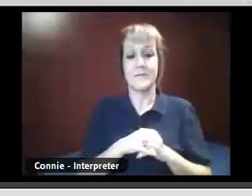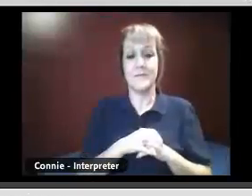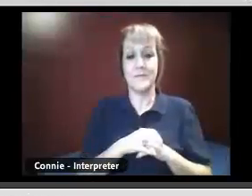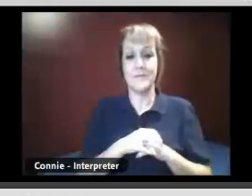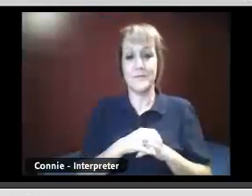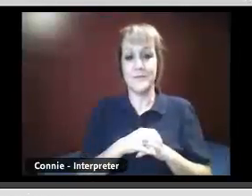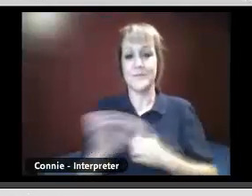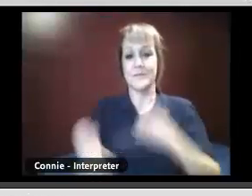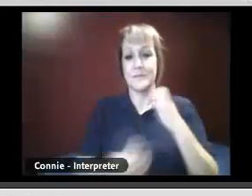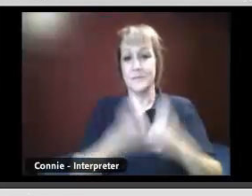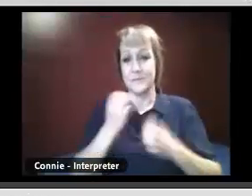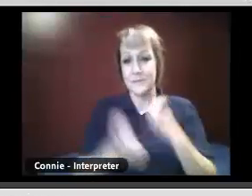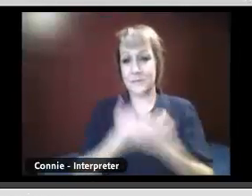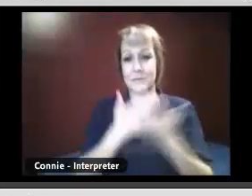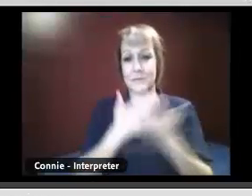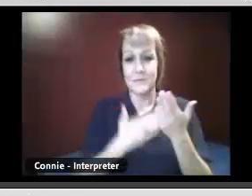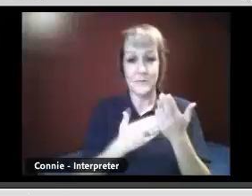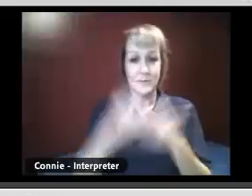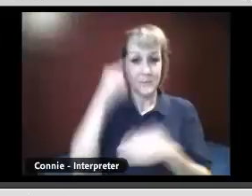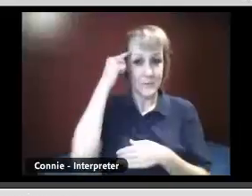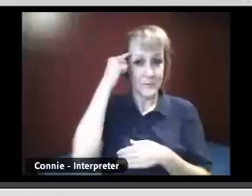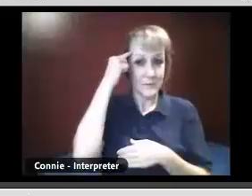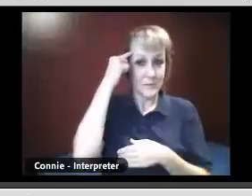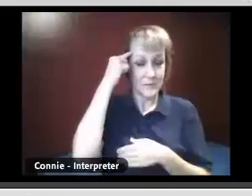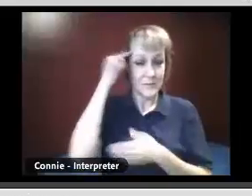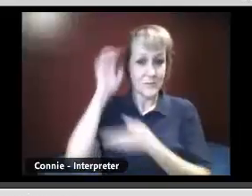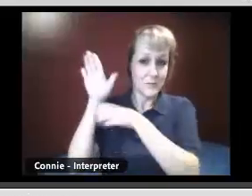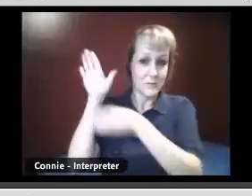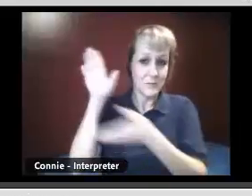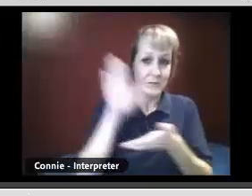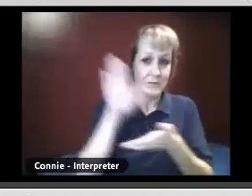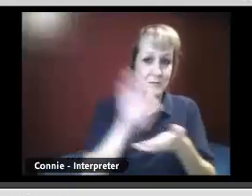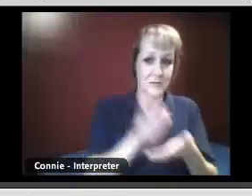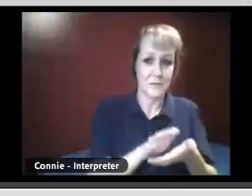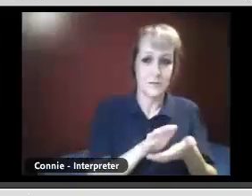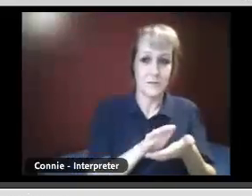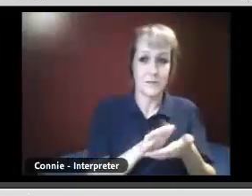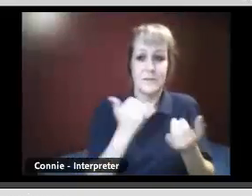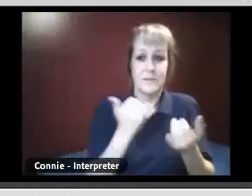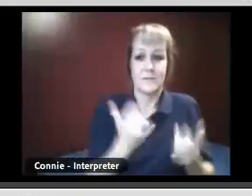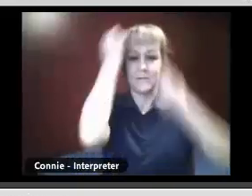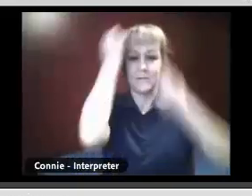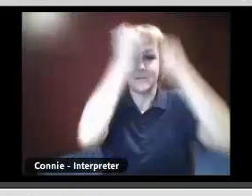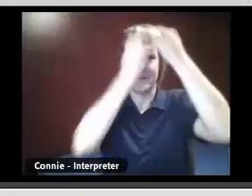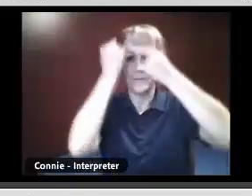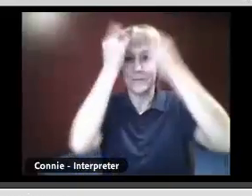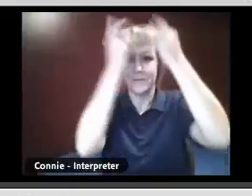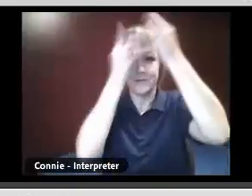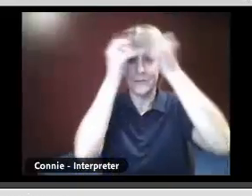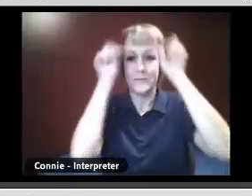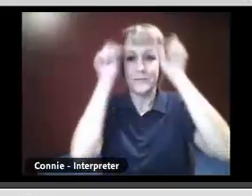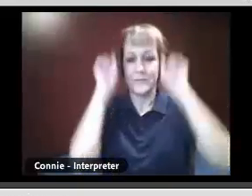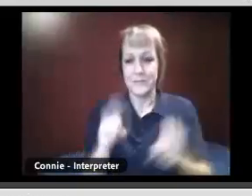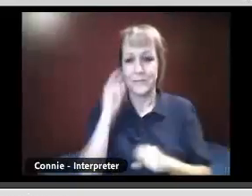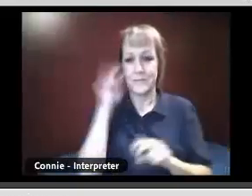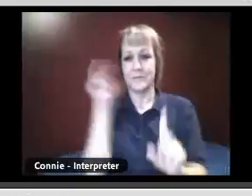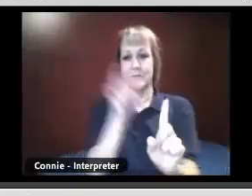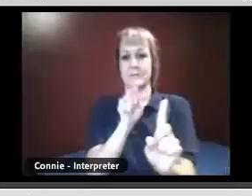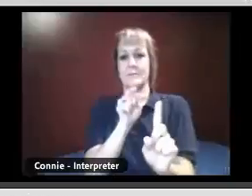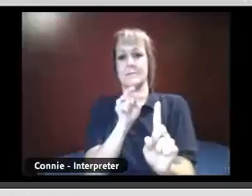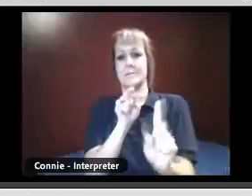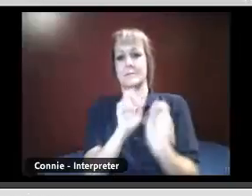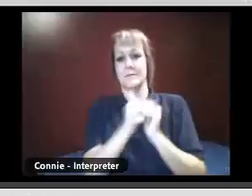emotional part of our brains is beginning to recede, and as logic comes in now, we are able to step back and see how we can handle things a